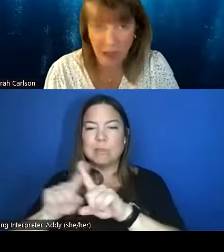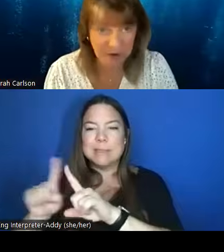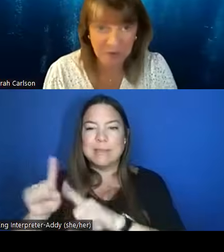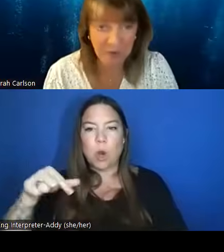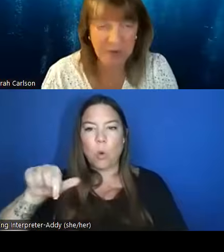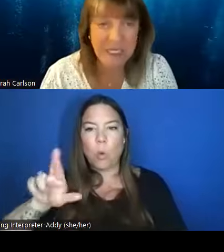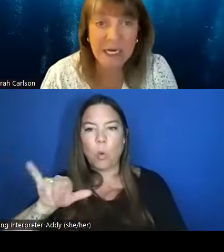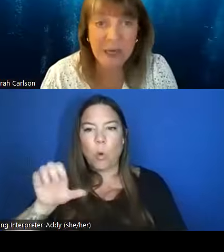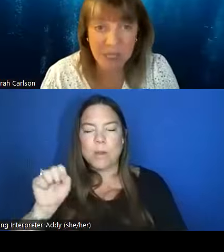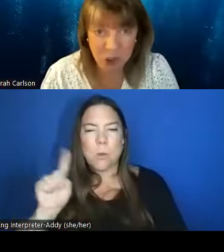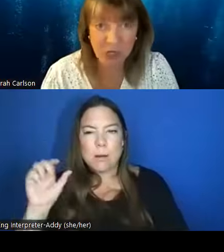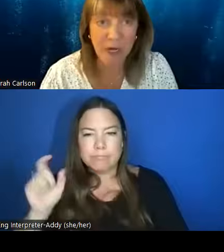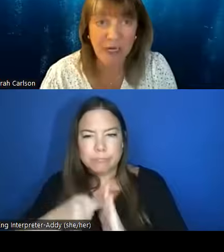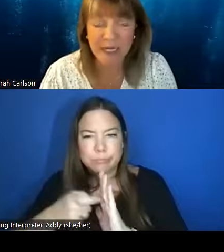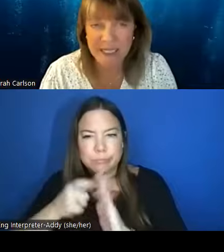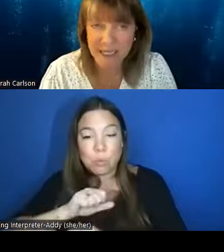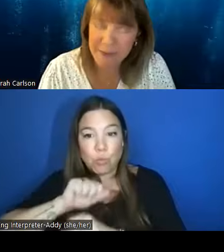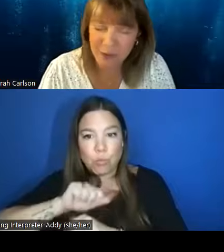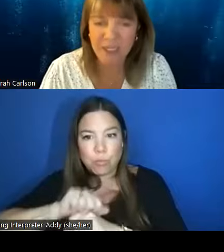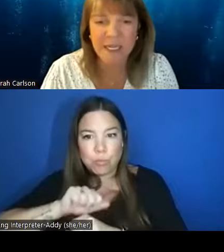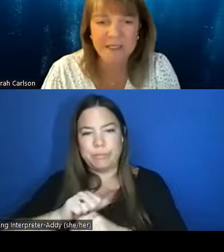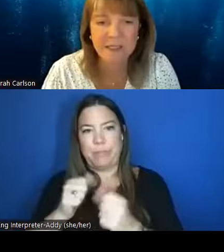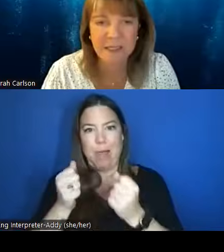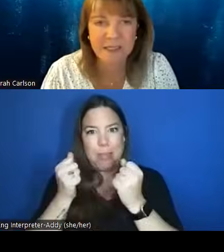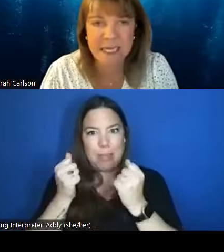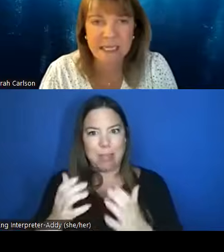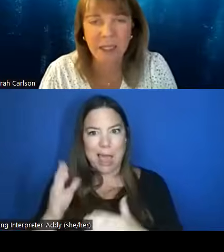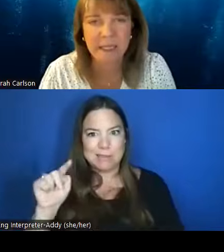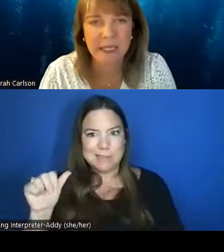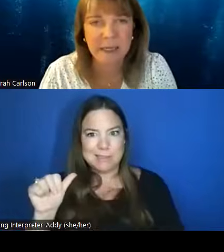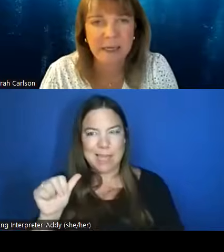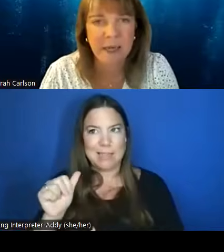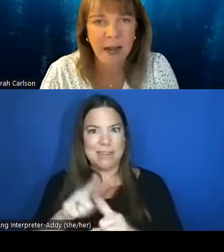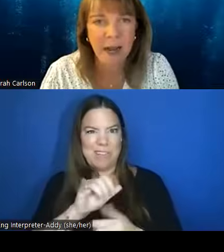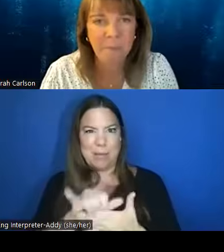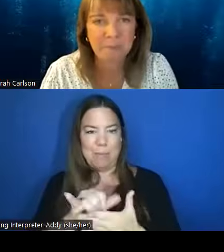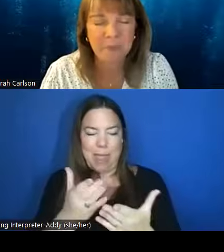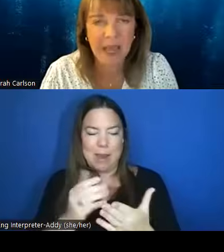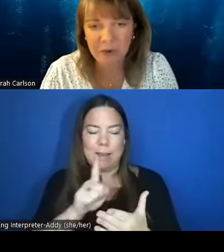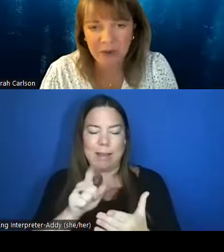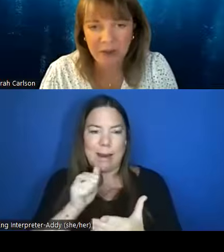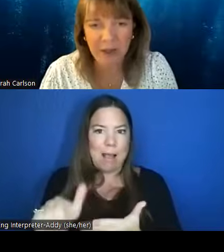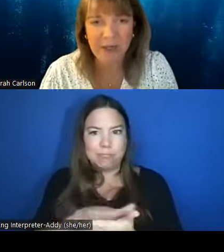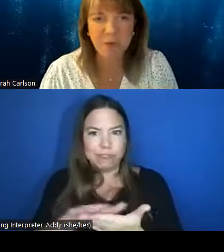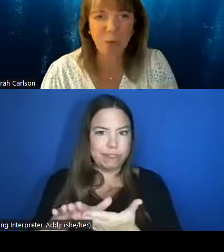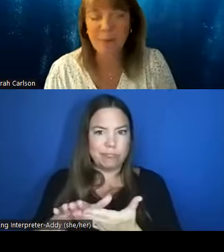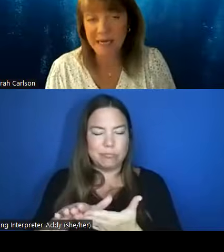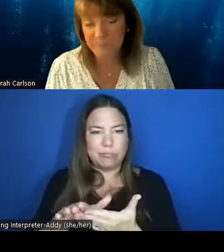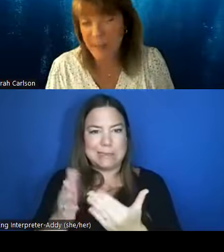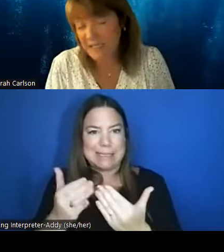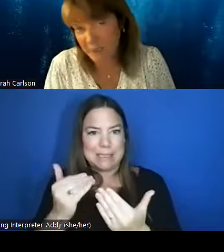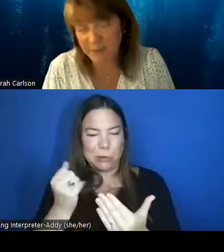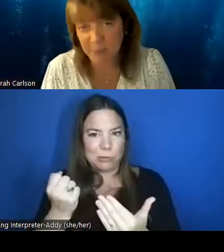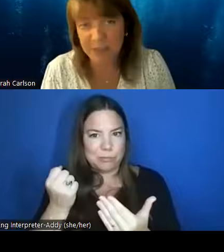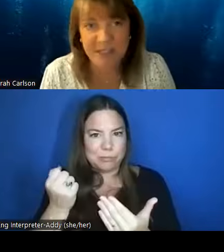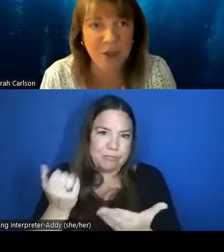a lot of data being generated, and it's not nearly as neat and clean as one might